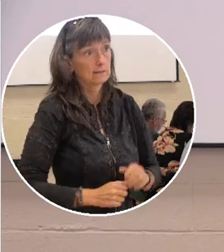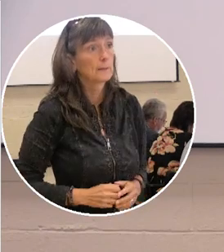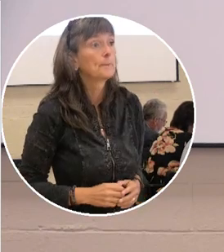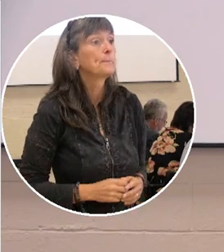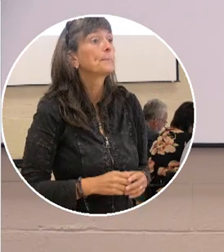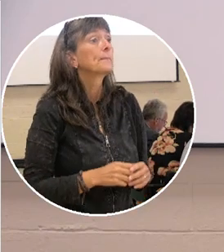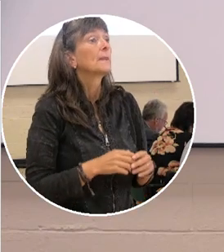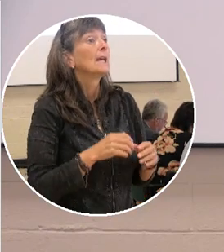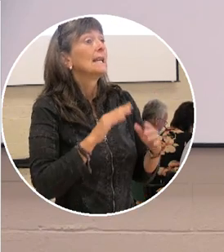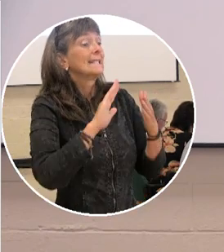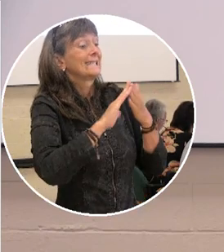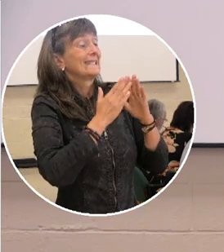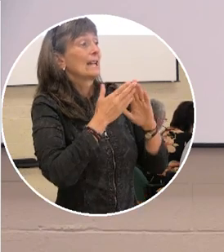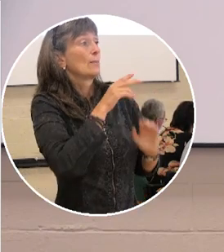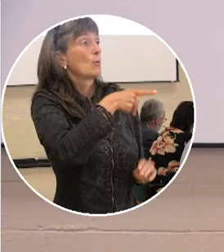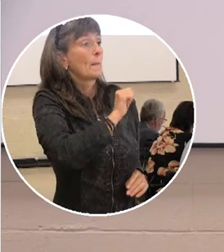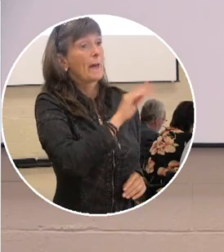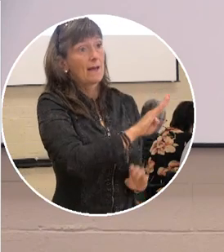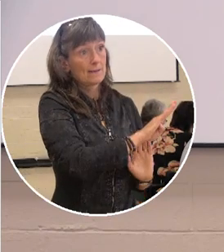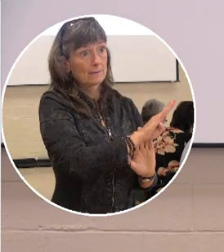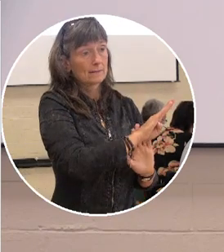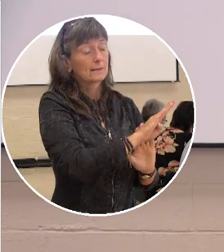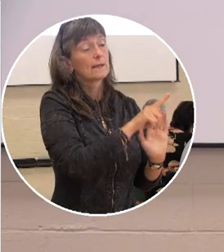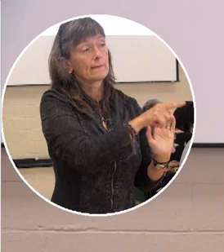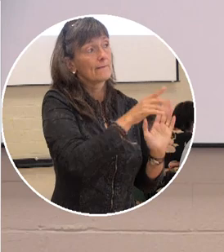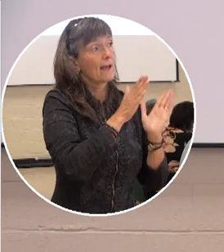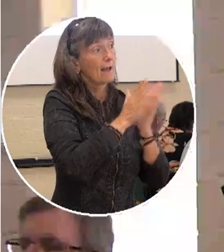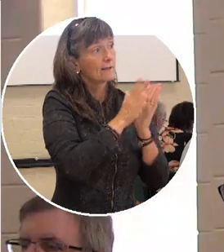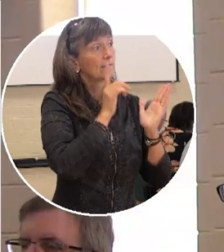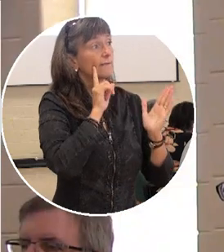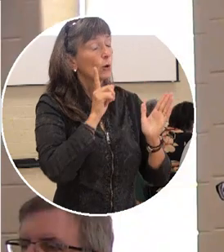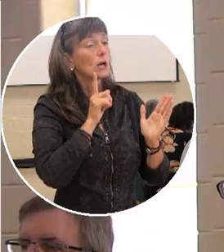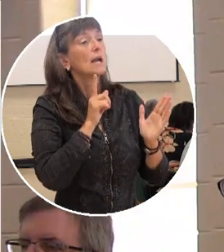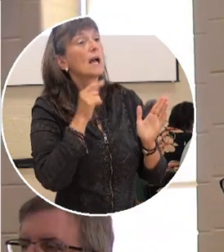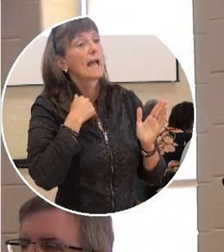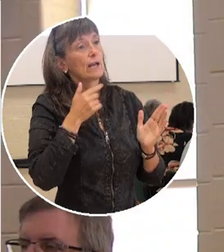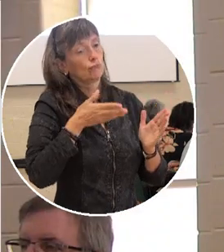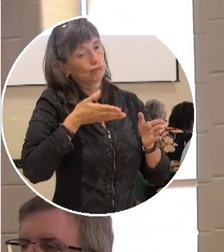The town of Port of Basque has asked for a request for right-of-way easement.